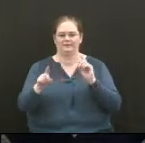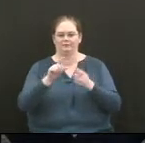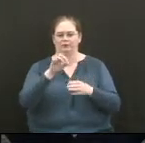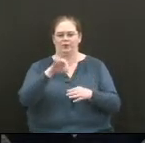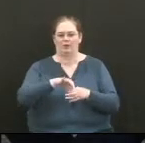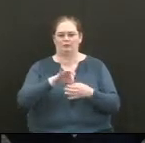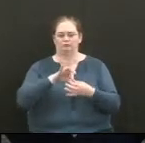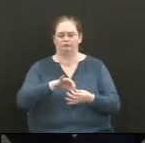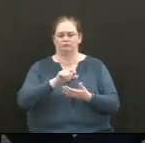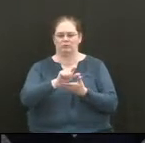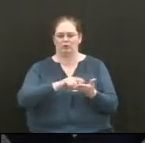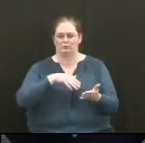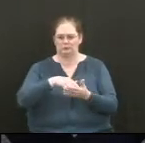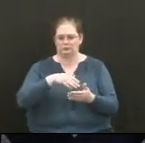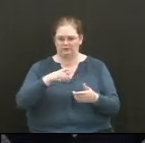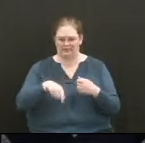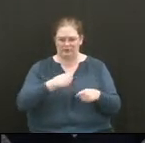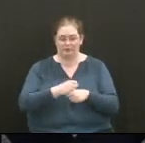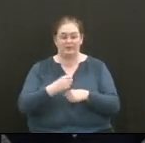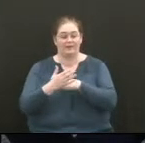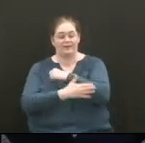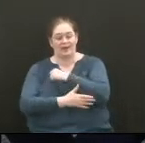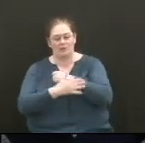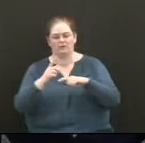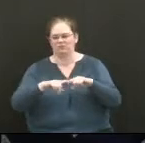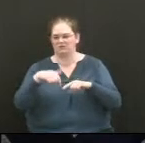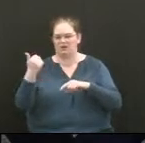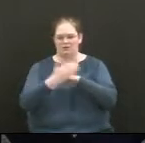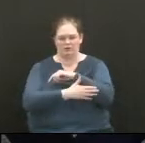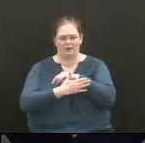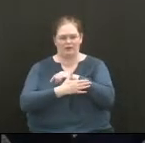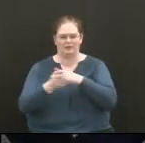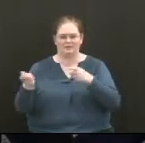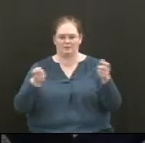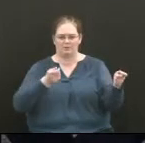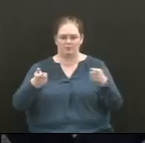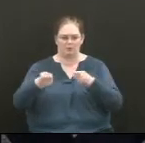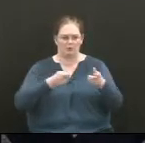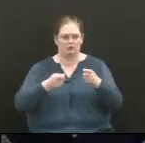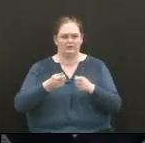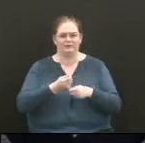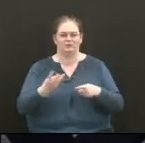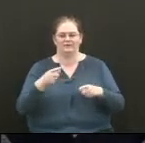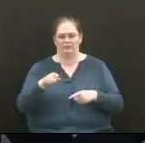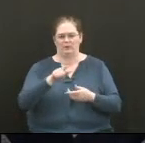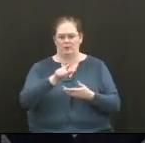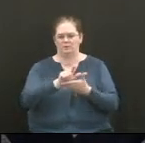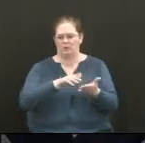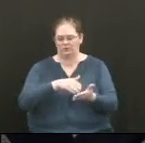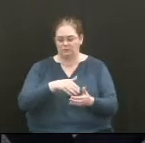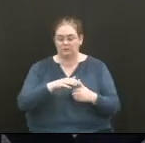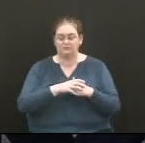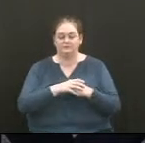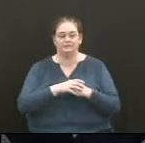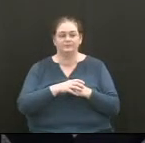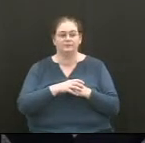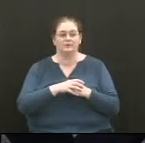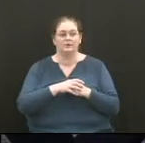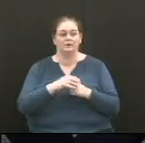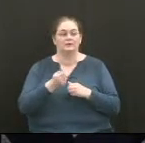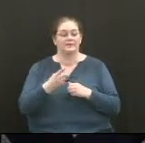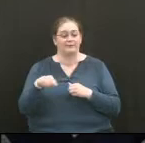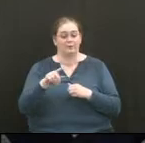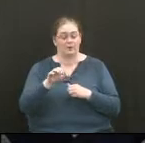lawsuits this year, and the county, along with other counties, has been pulled into several of them. A number of those